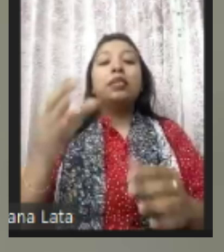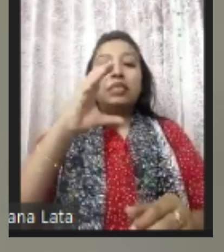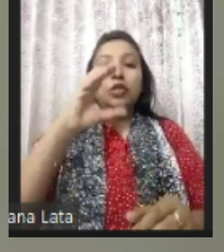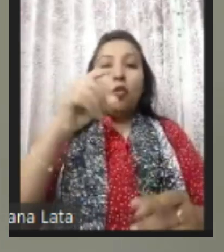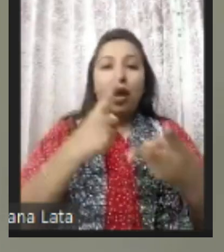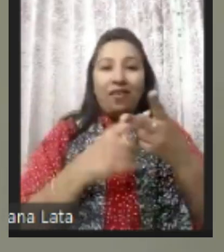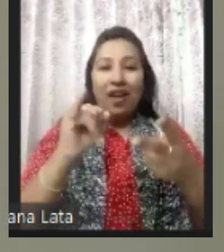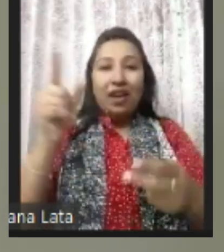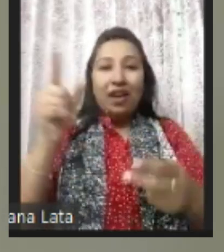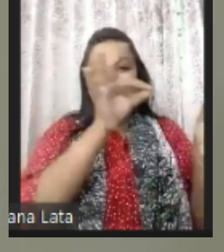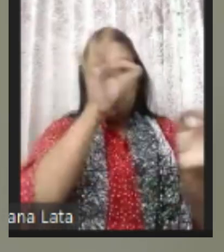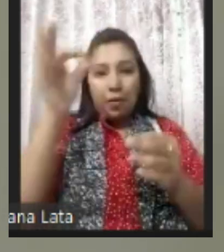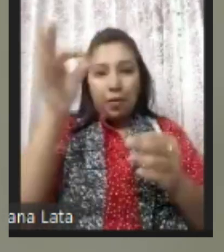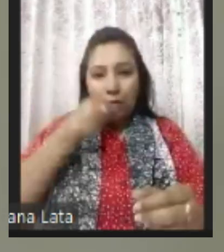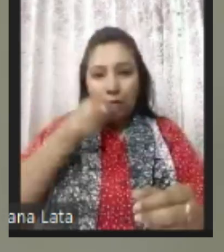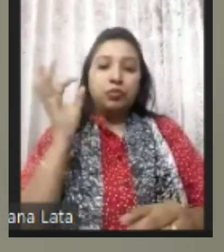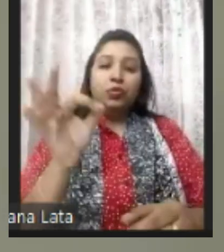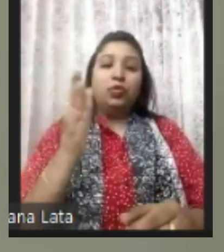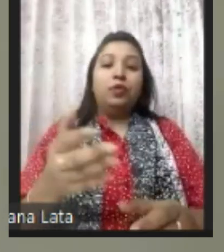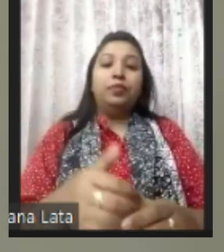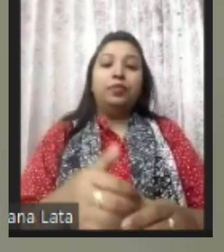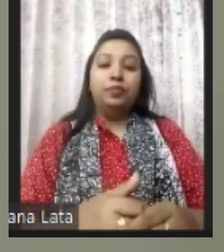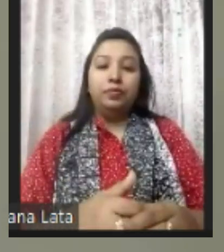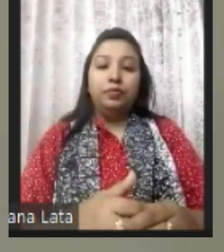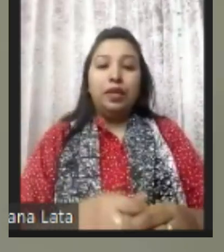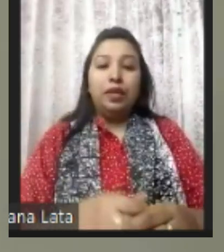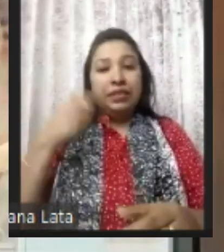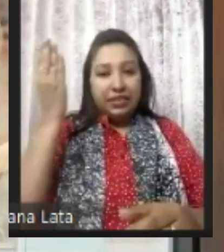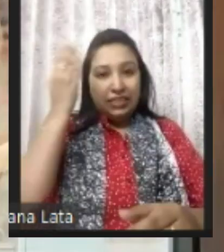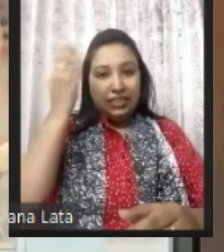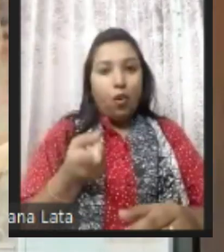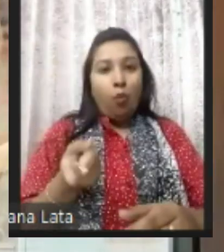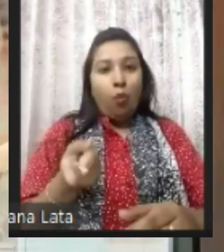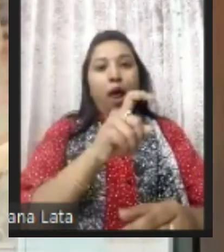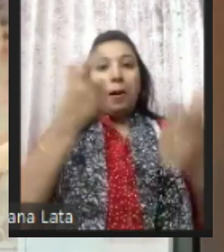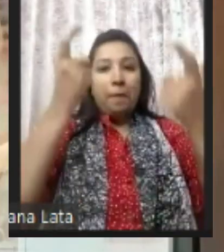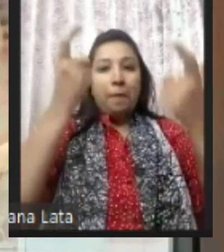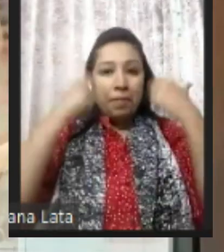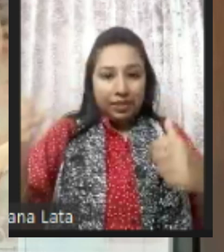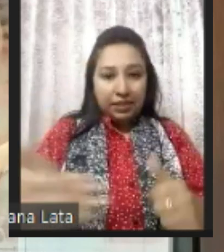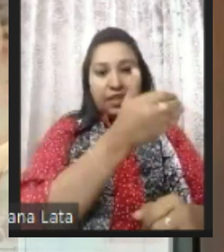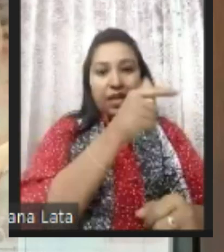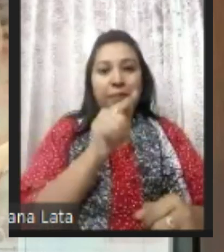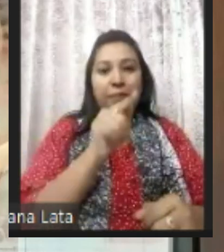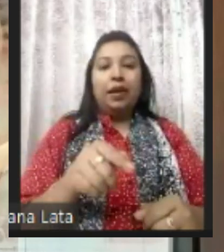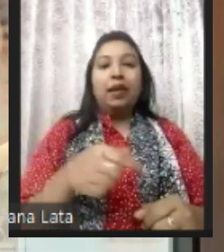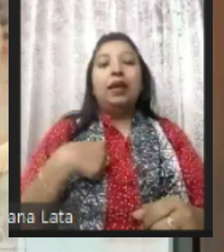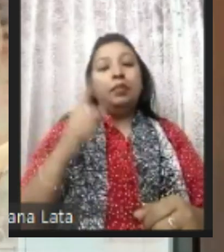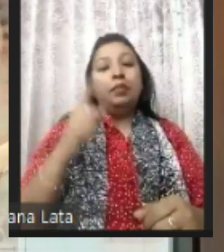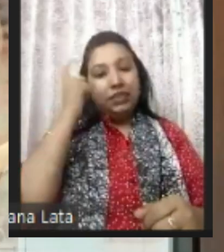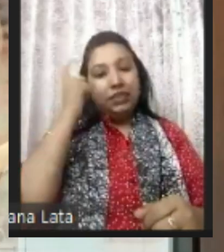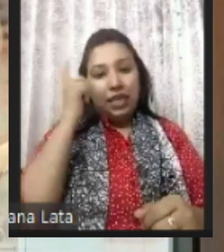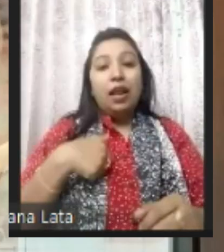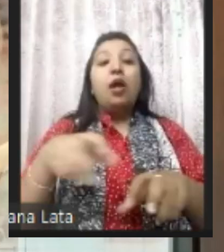feel free to do that. We'll continue with the rest of our program. I'm really sorry because Secretary is waiting for me for a very